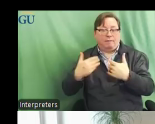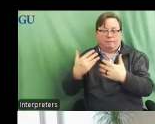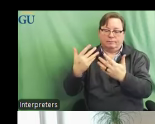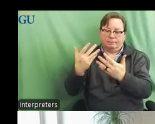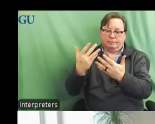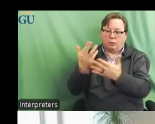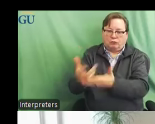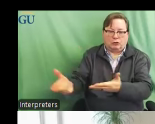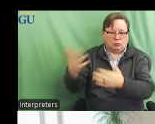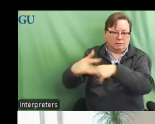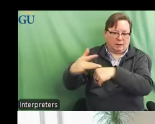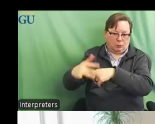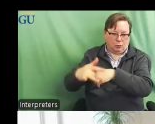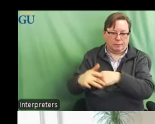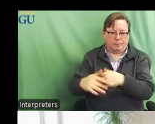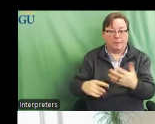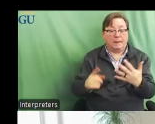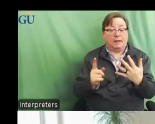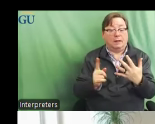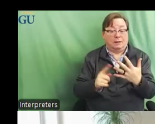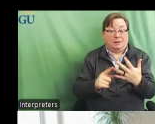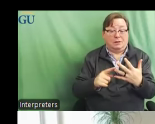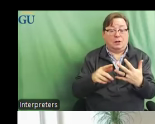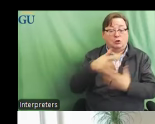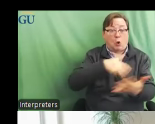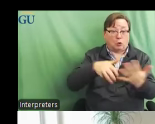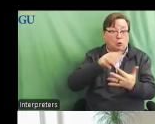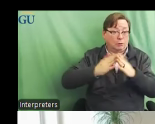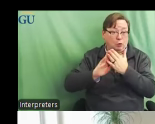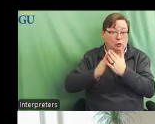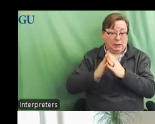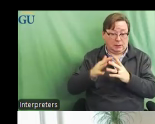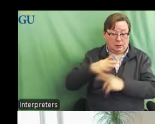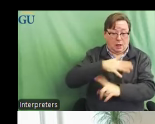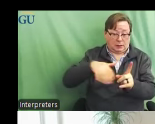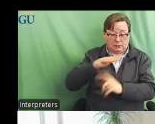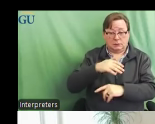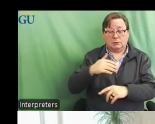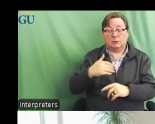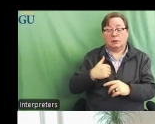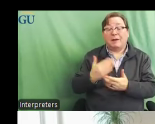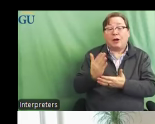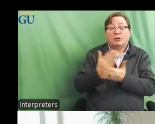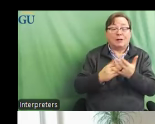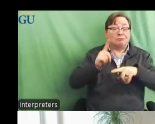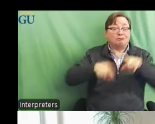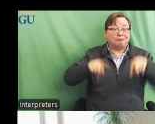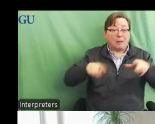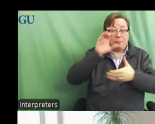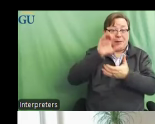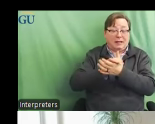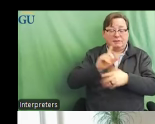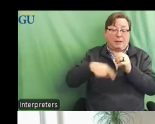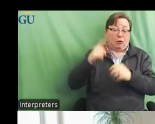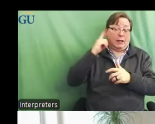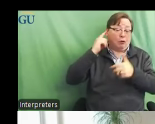Social and community context, we see there are different beliefs surrounding hearing loss and what that means and what